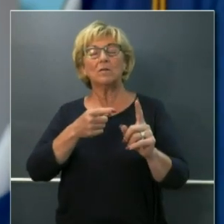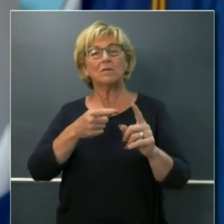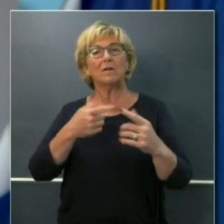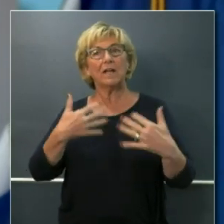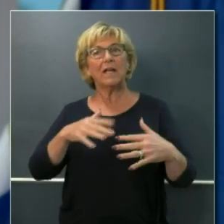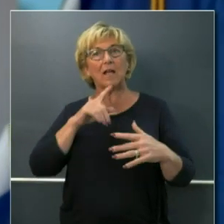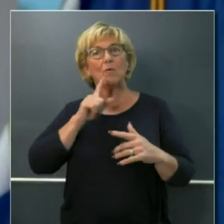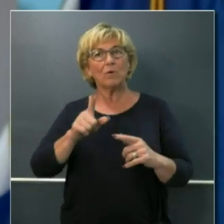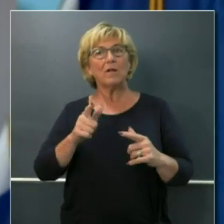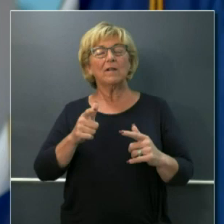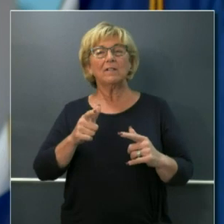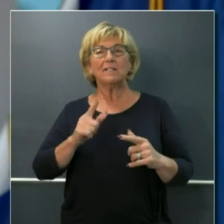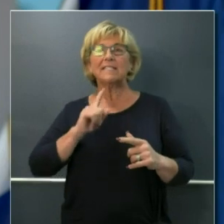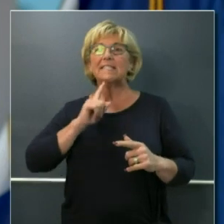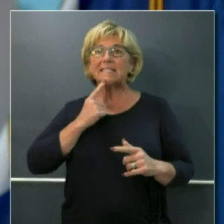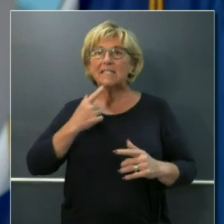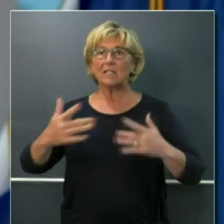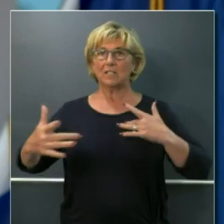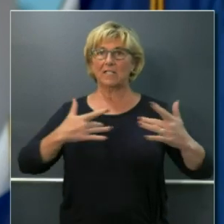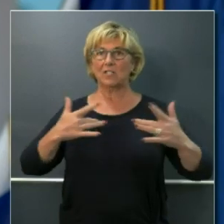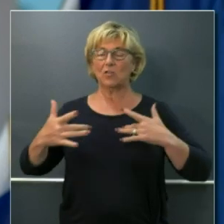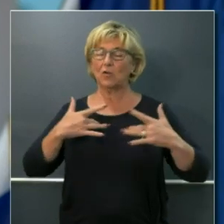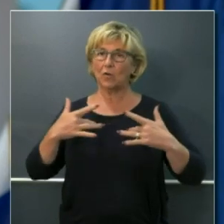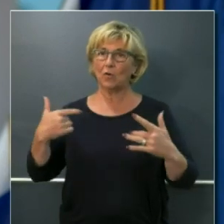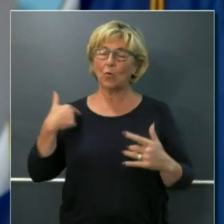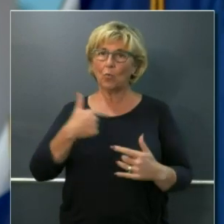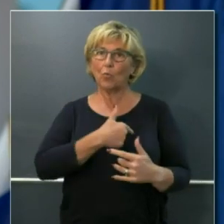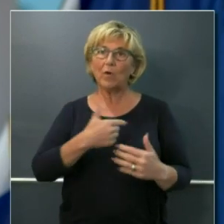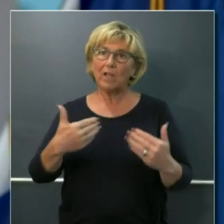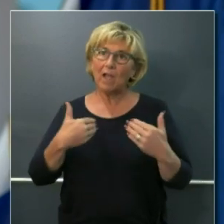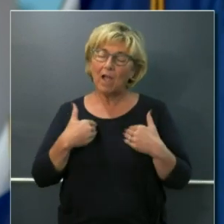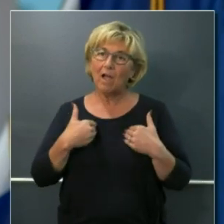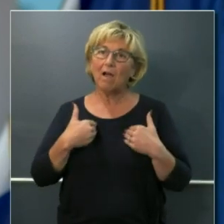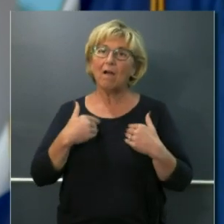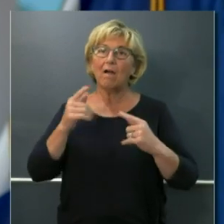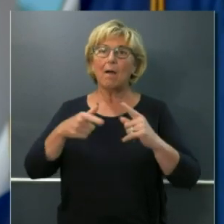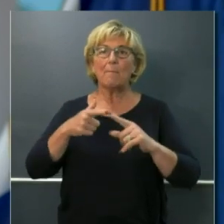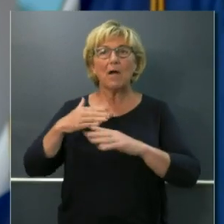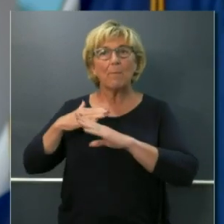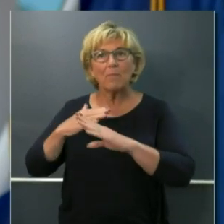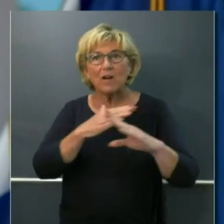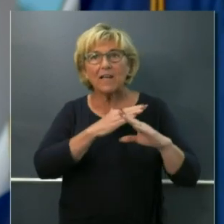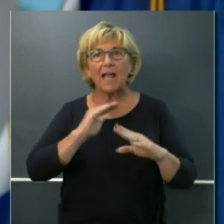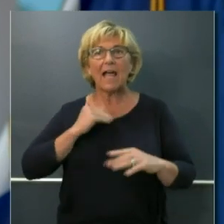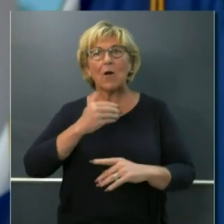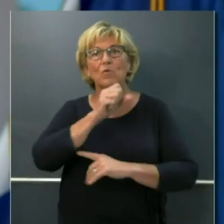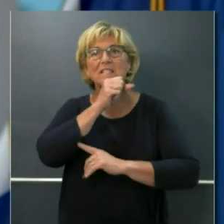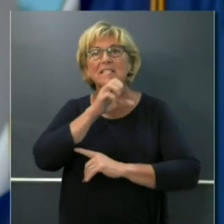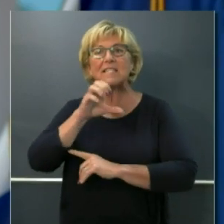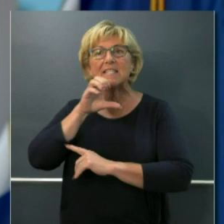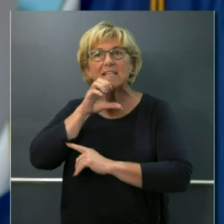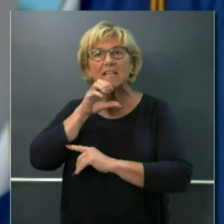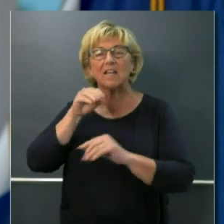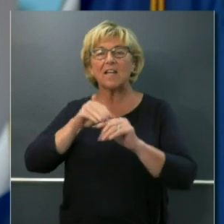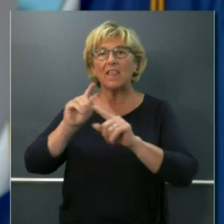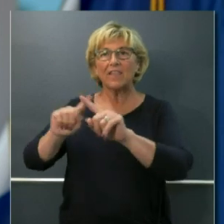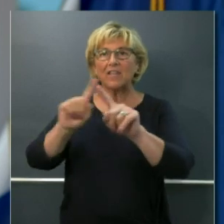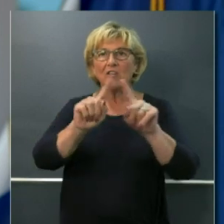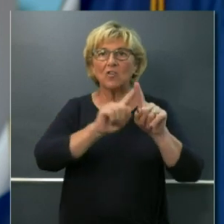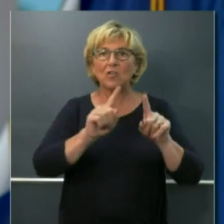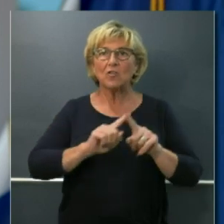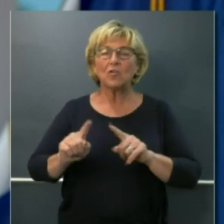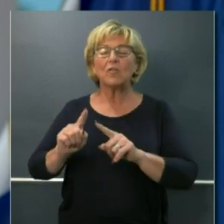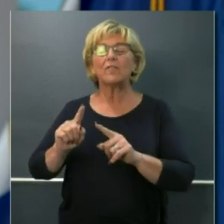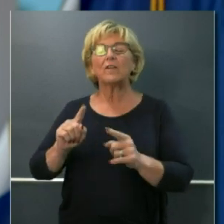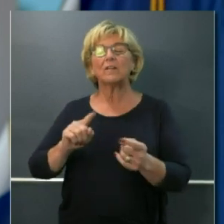sincere concerns we have, demonstrable concerns we have about protecting our seniors in those facilities. We